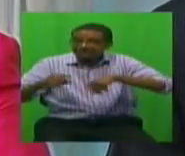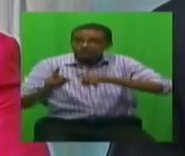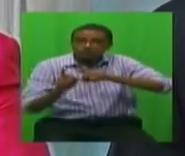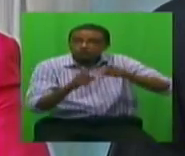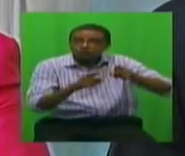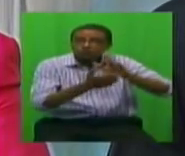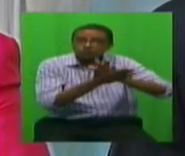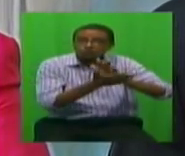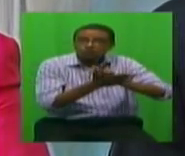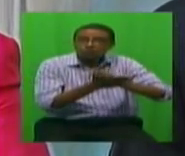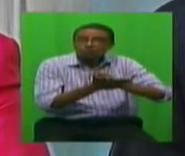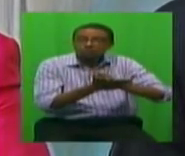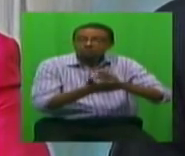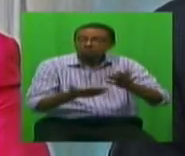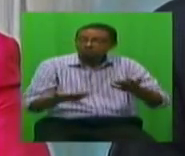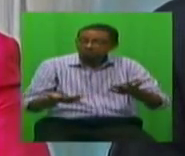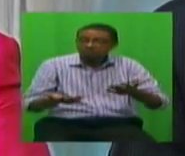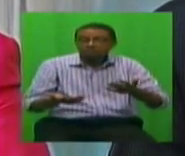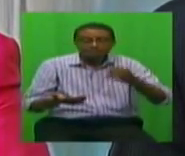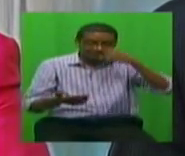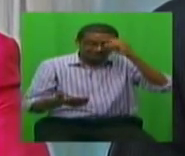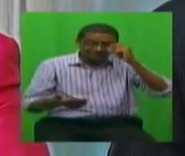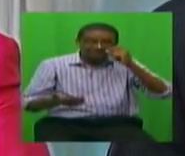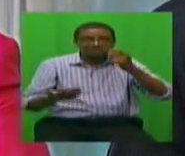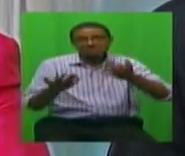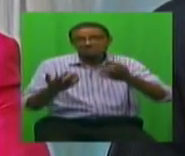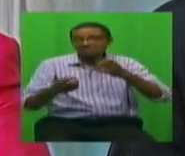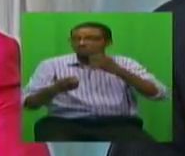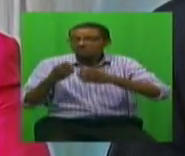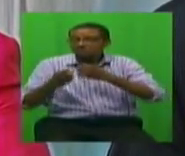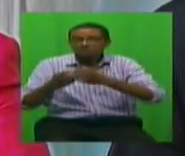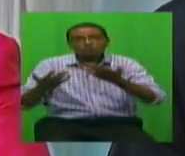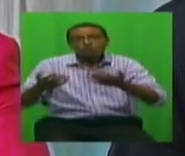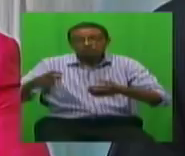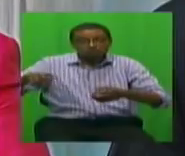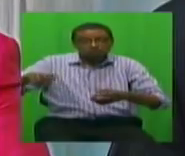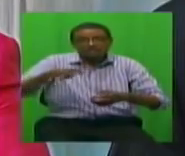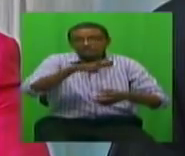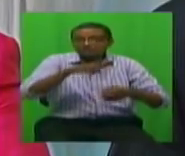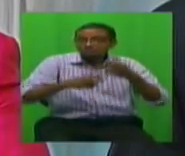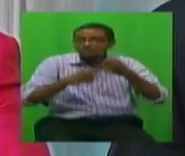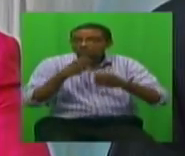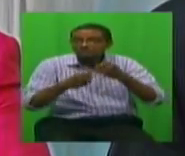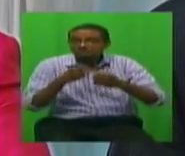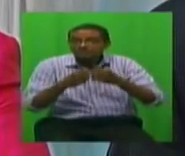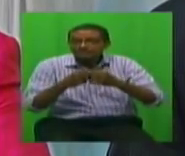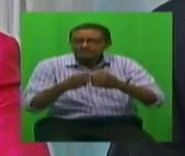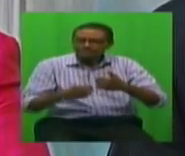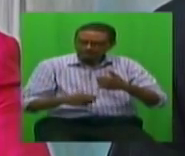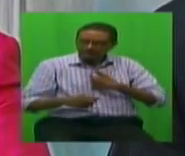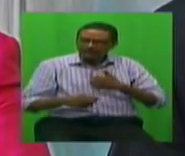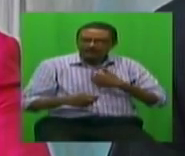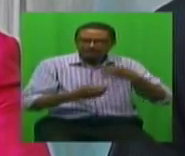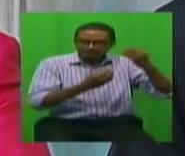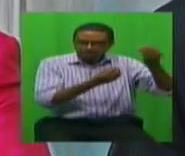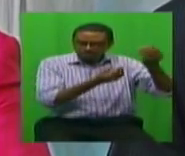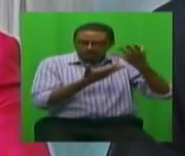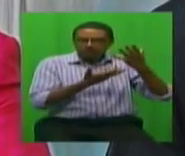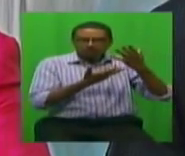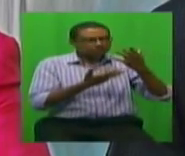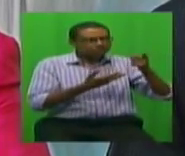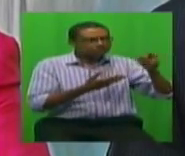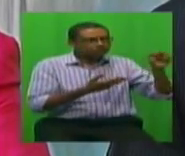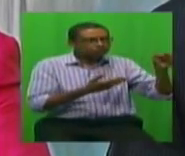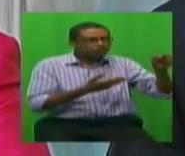of the delays in transport or whatever reason, I have information that the teachers in our